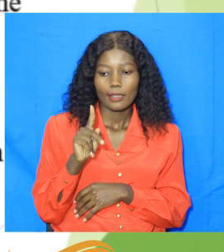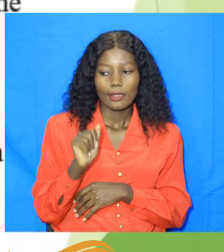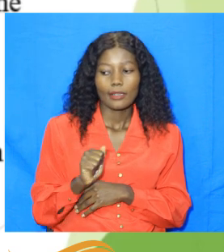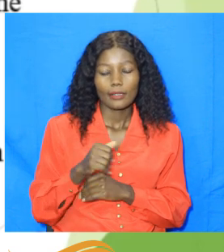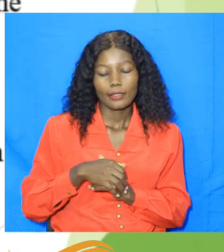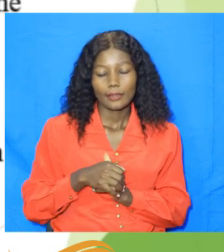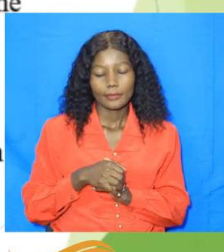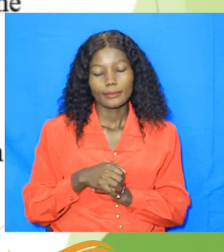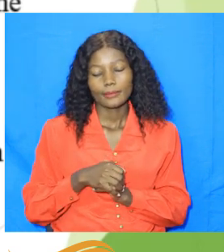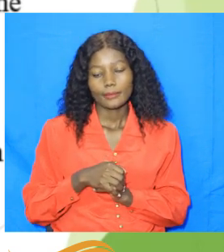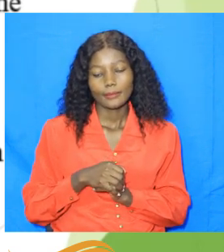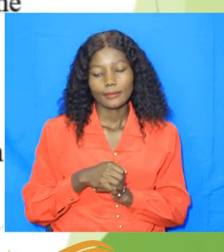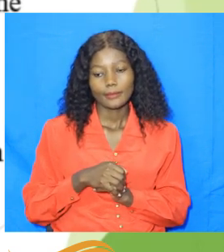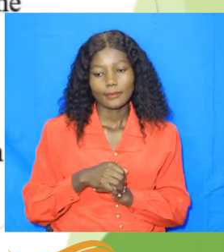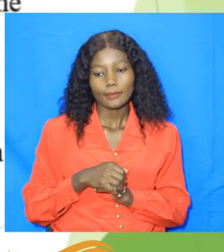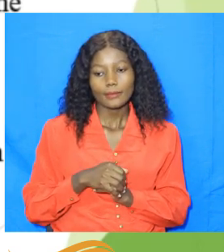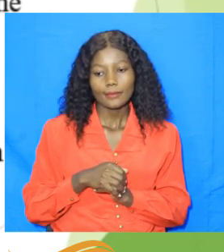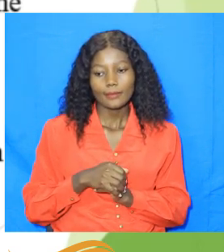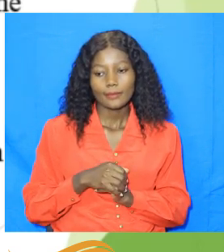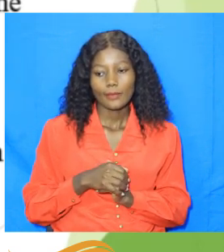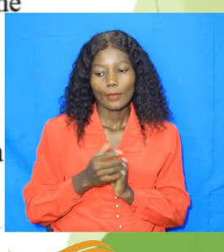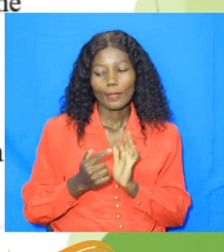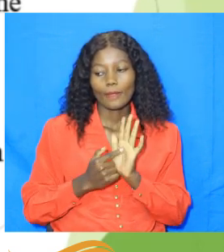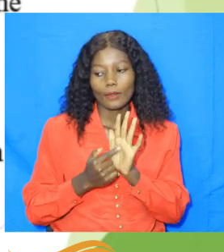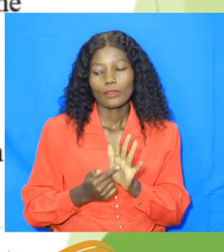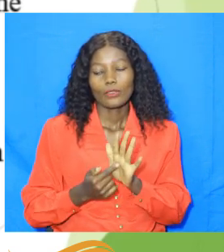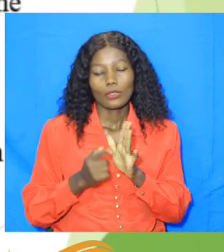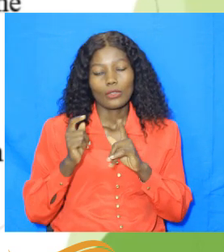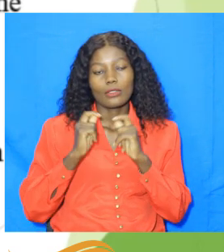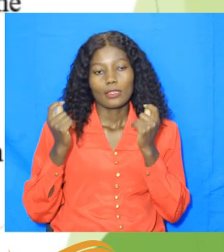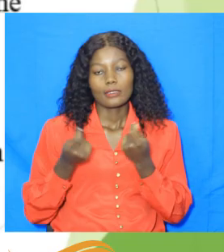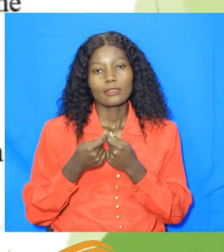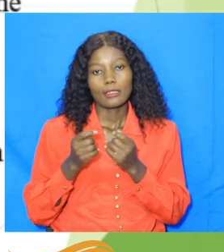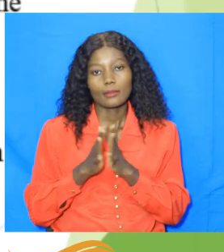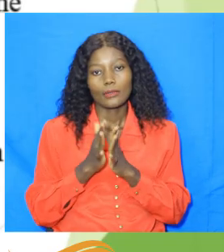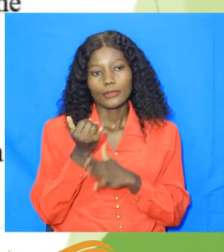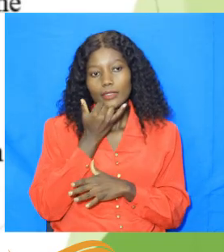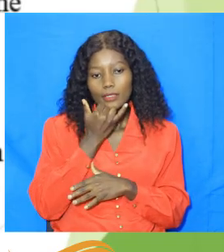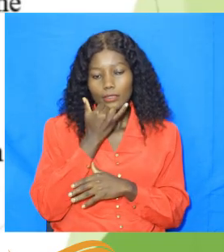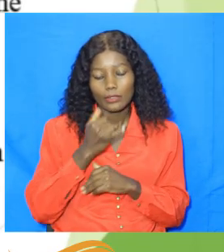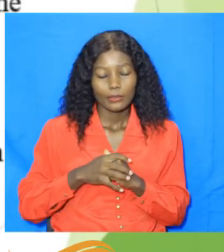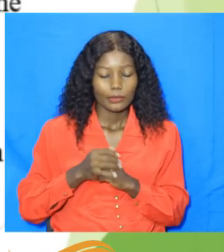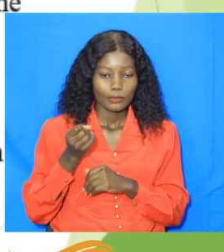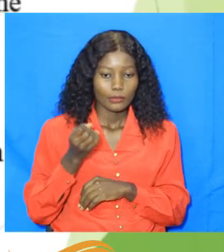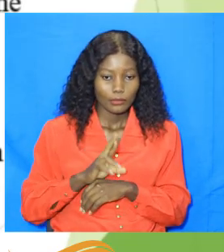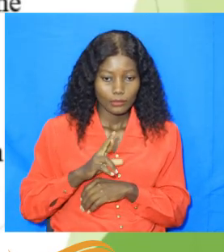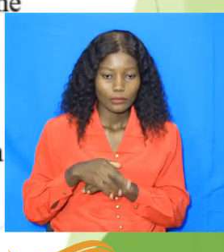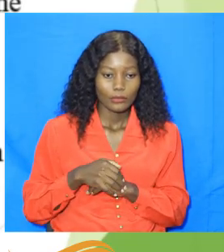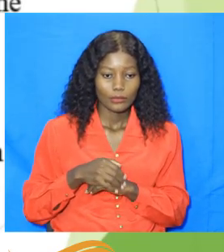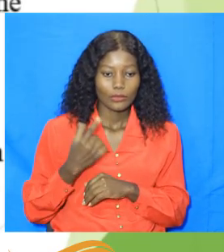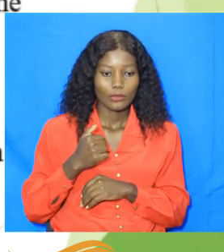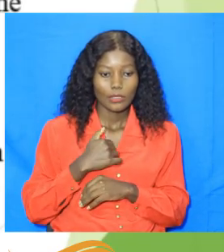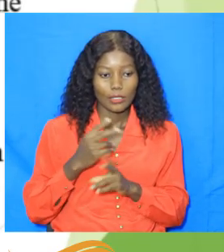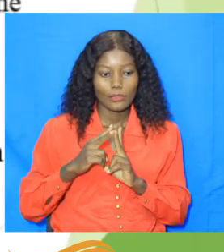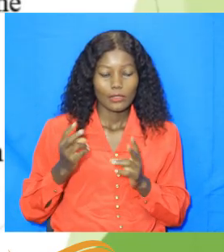show the type of infraction, or there are so many